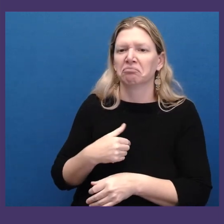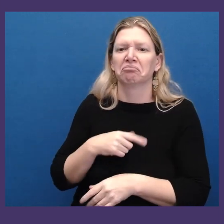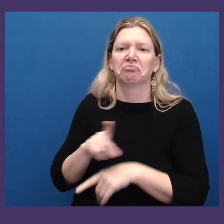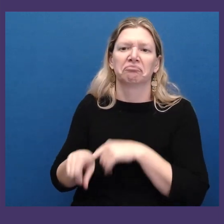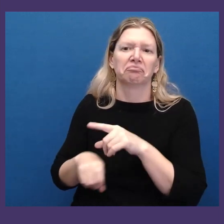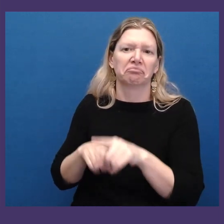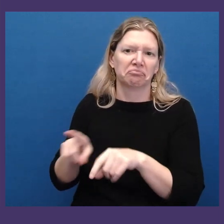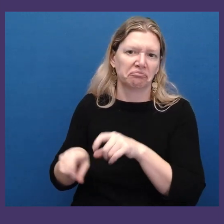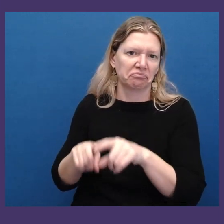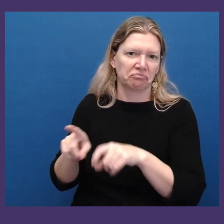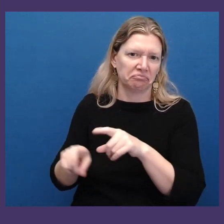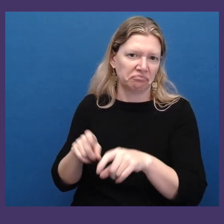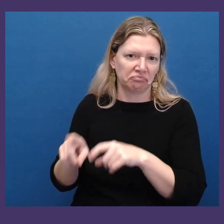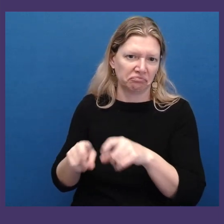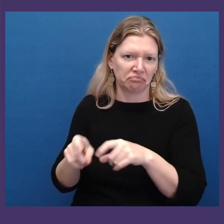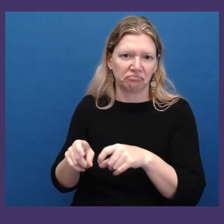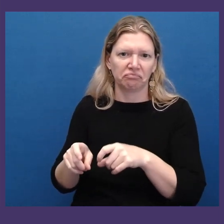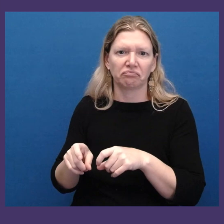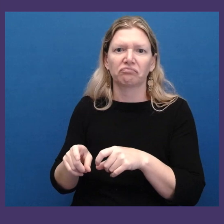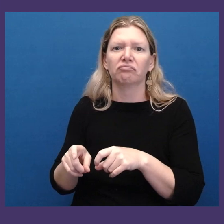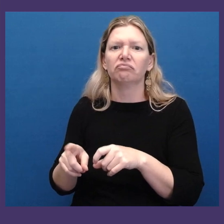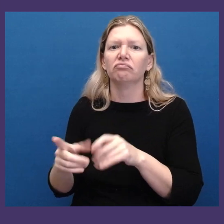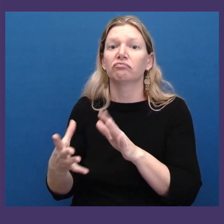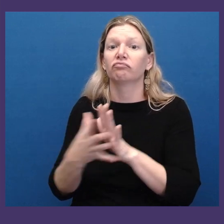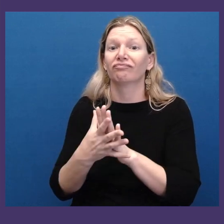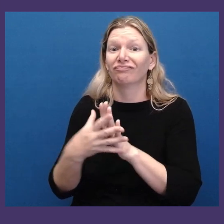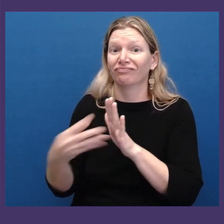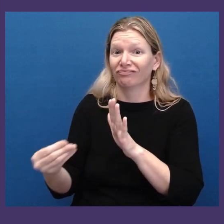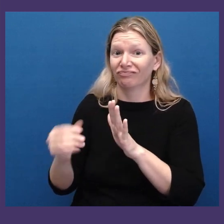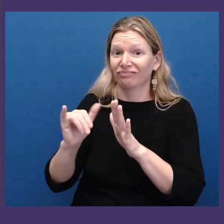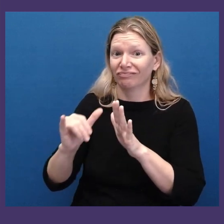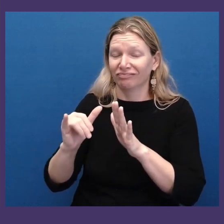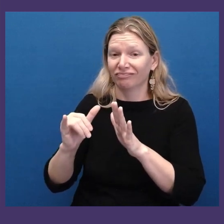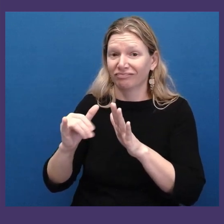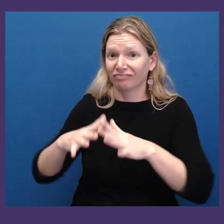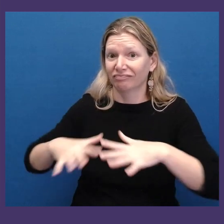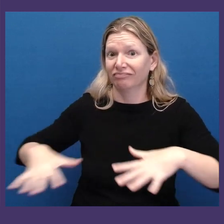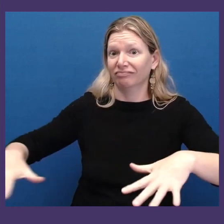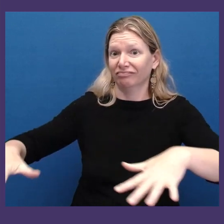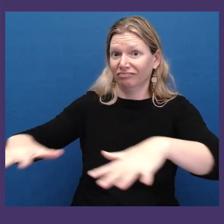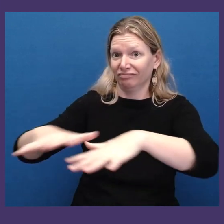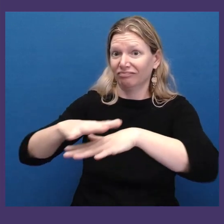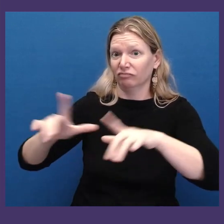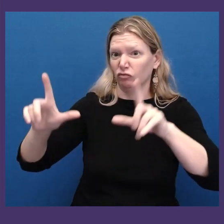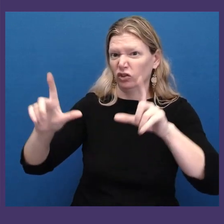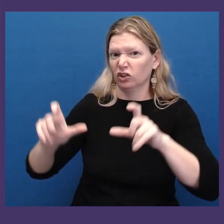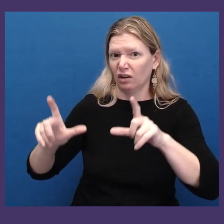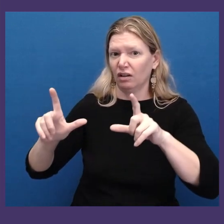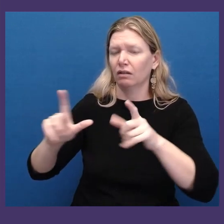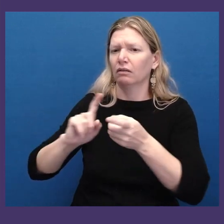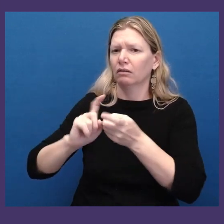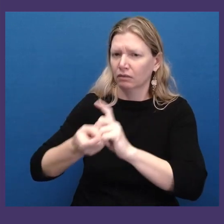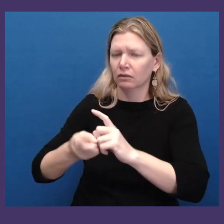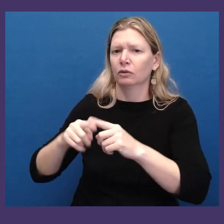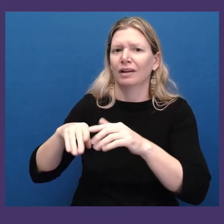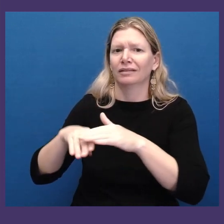replicate the spatial layout of the screenshot in an accessible HTML code. Enter. Generating response from OpenAI. ...